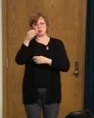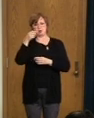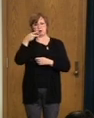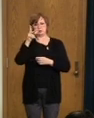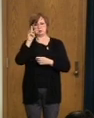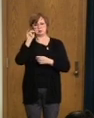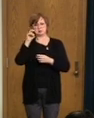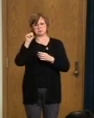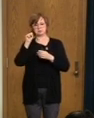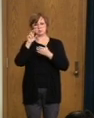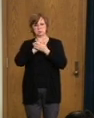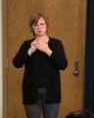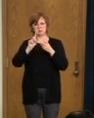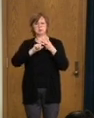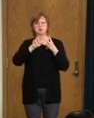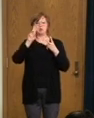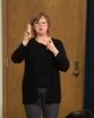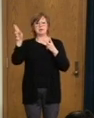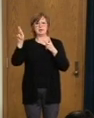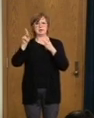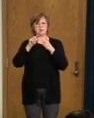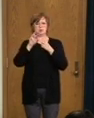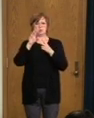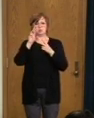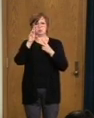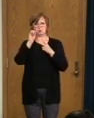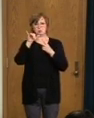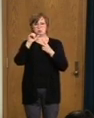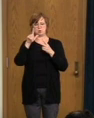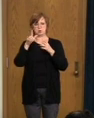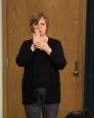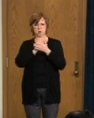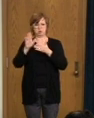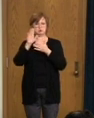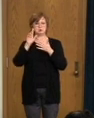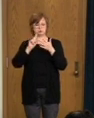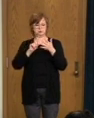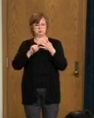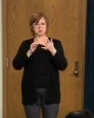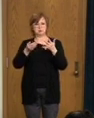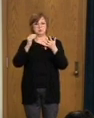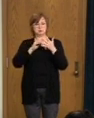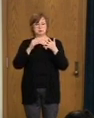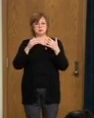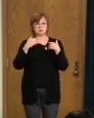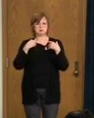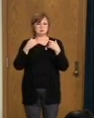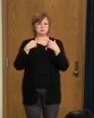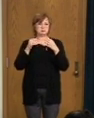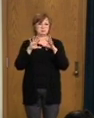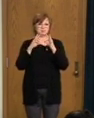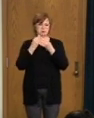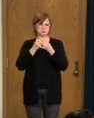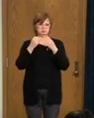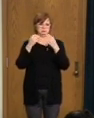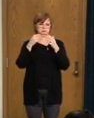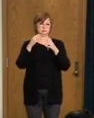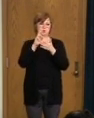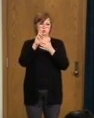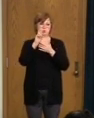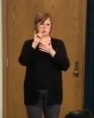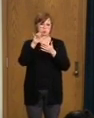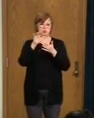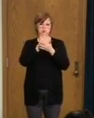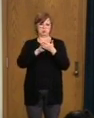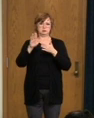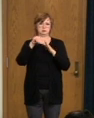UK. He's a fellow in public health and preventative medicine of the Royal College of Physicians in Canada, and he completed his training